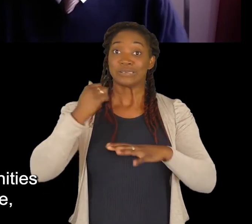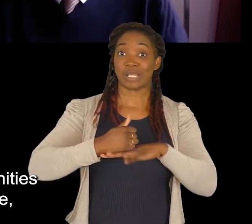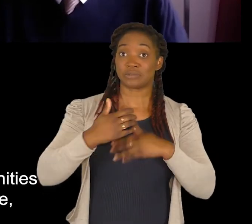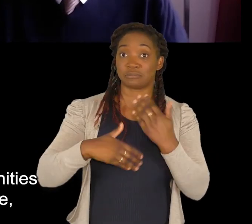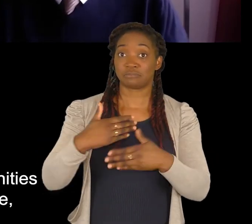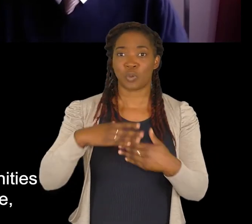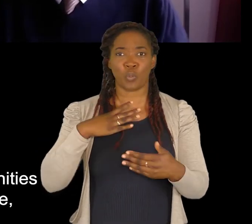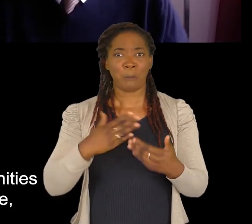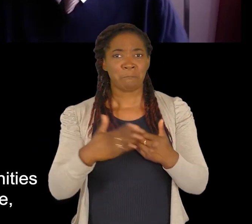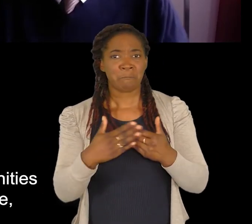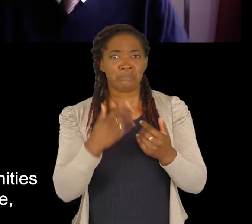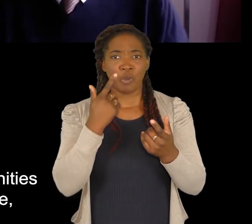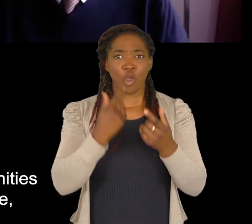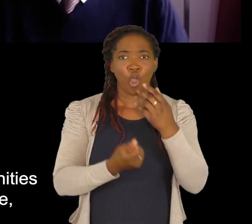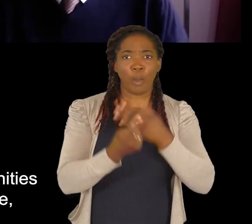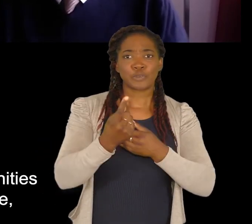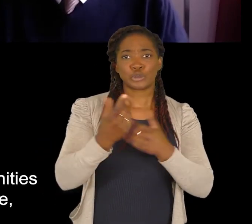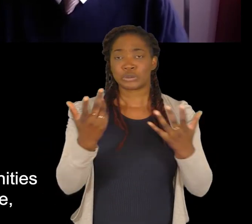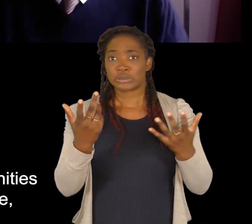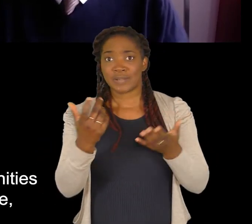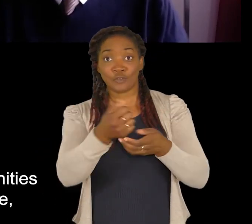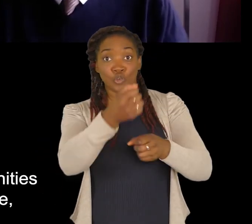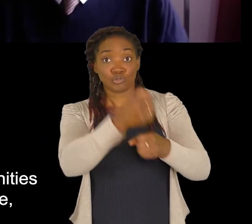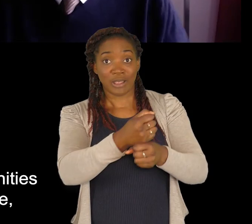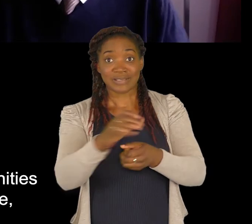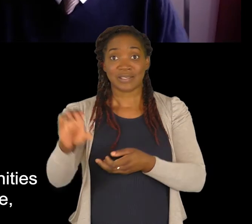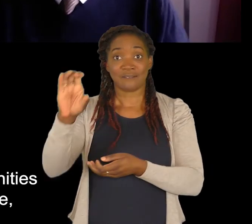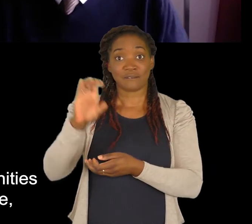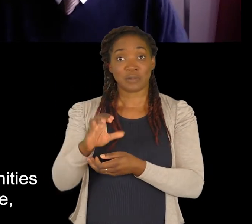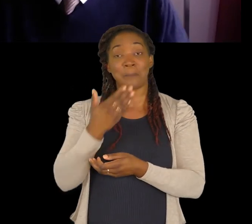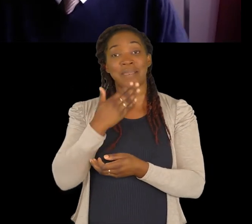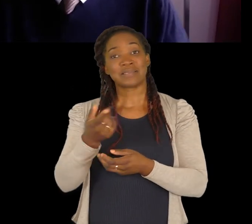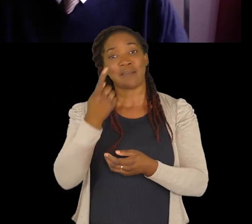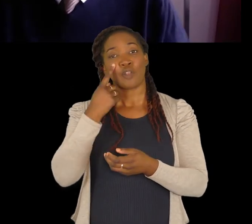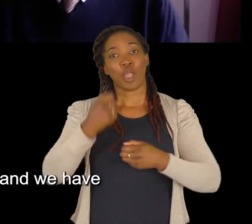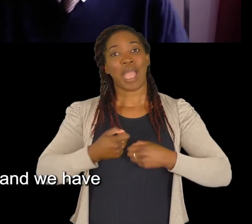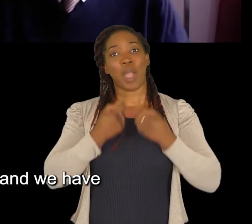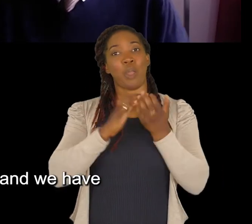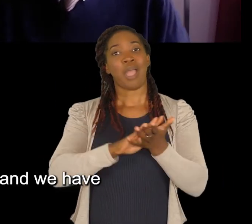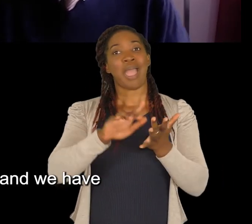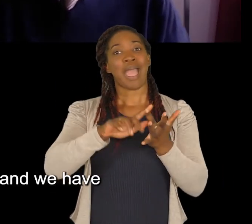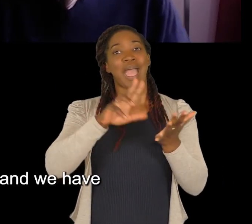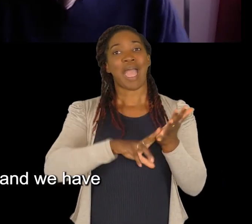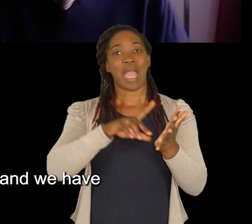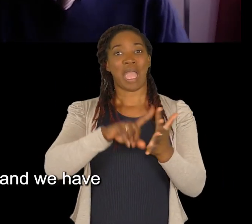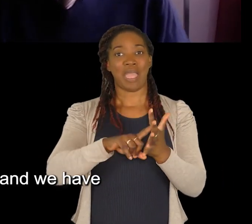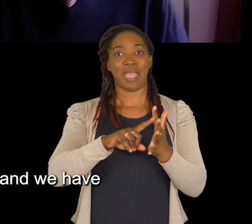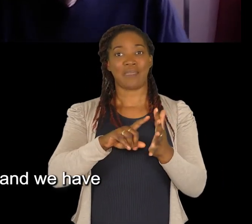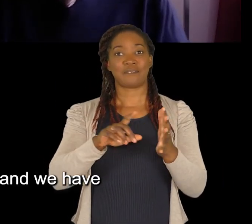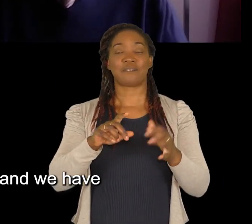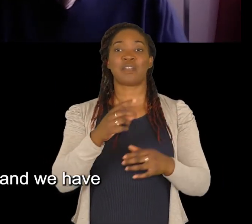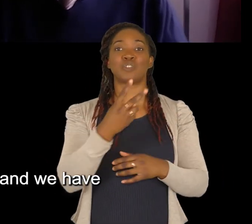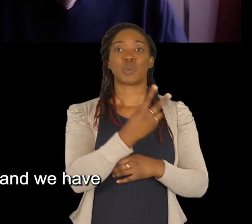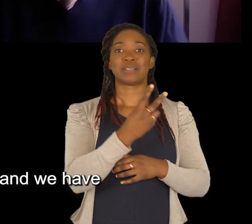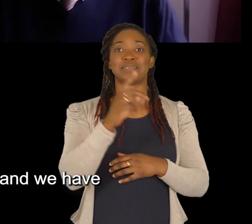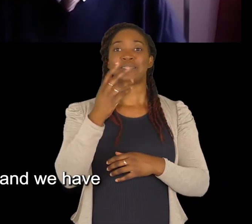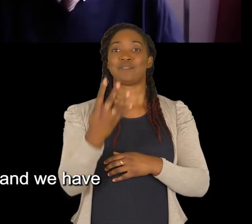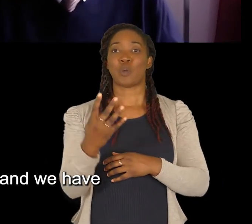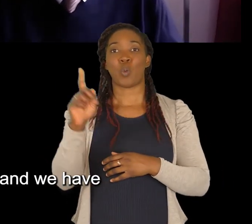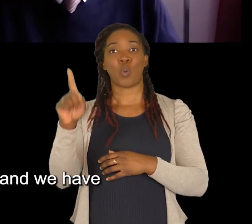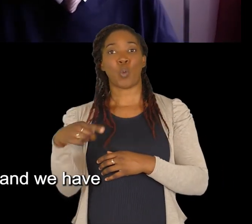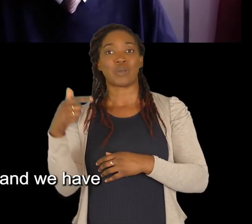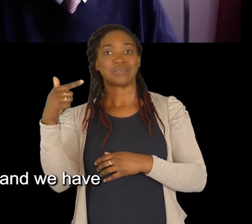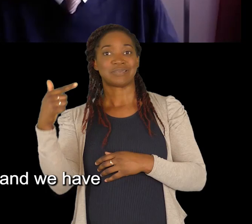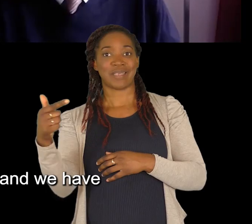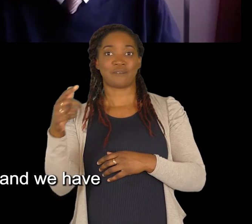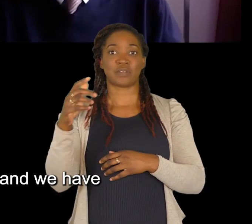to find out more opportunities for grants or funding, please go to our Hive, which is our 24/7 site.